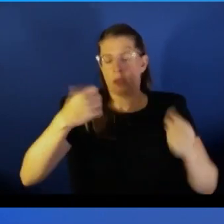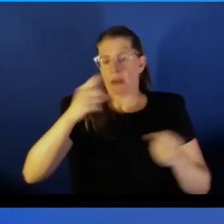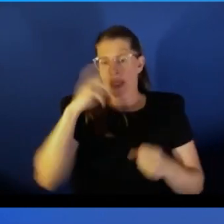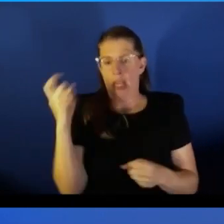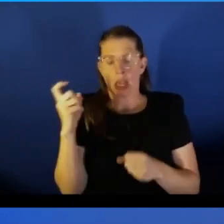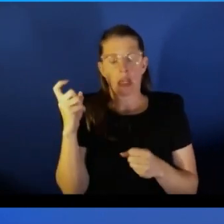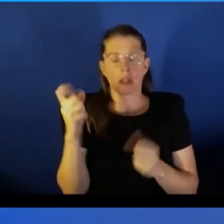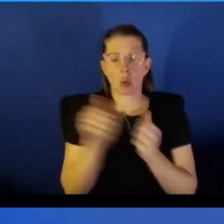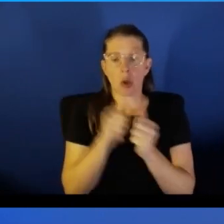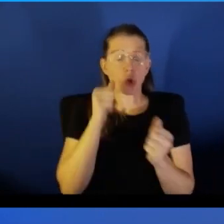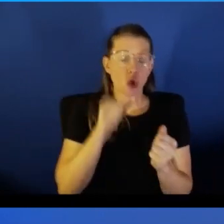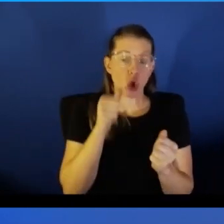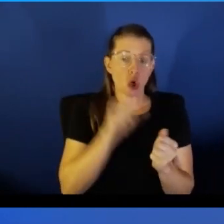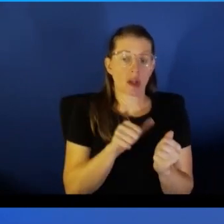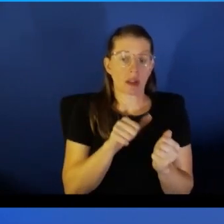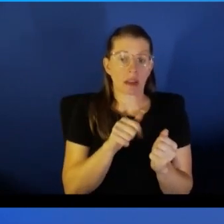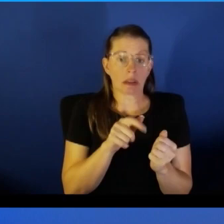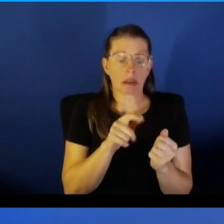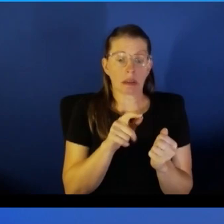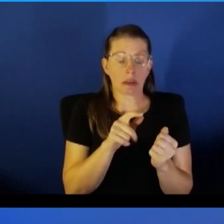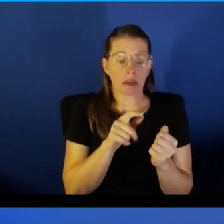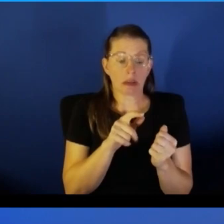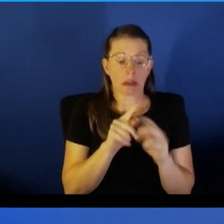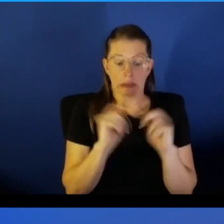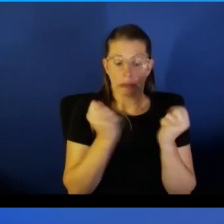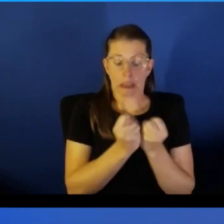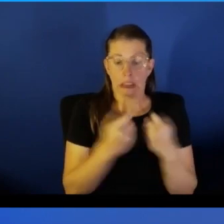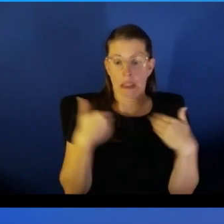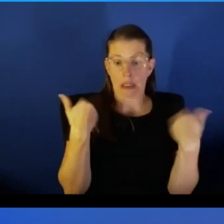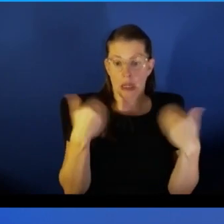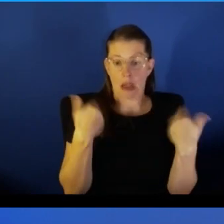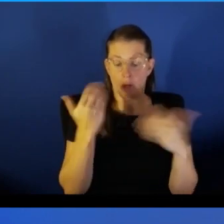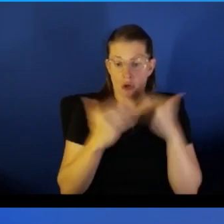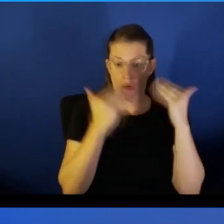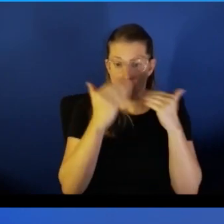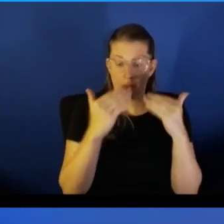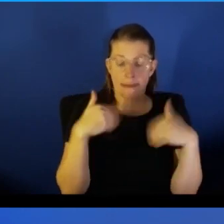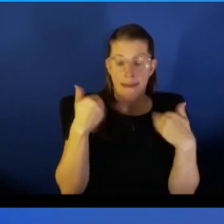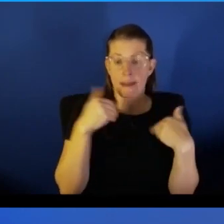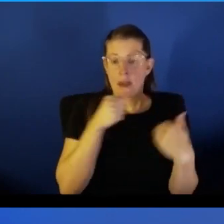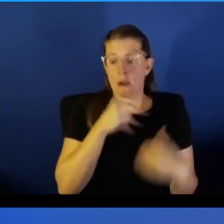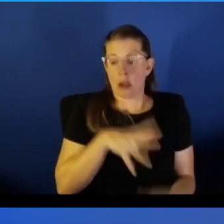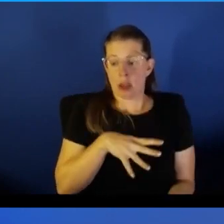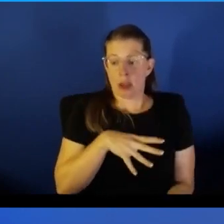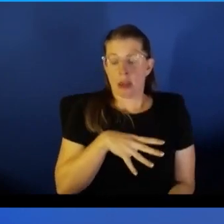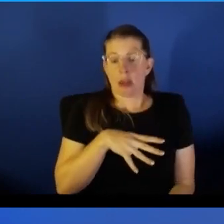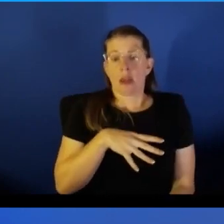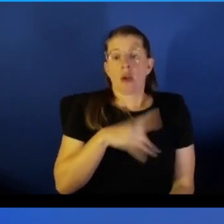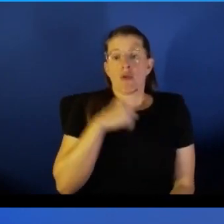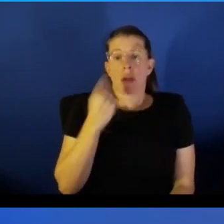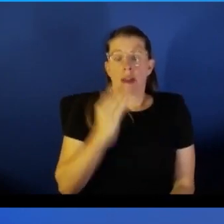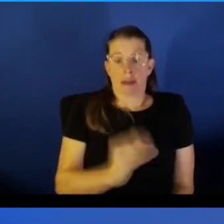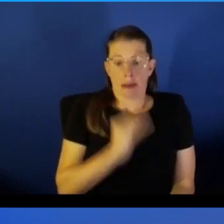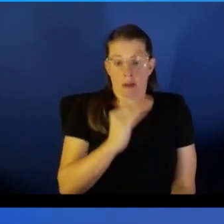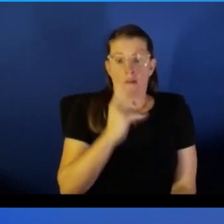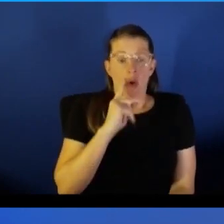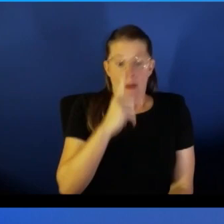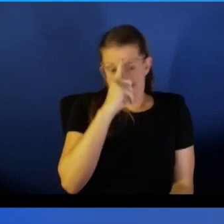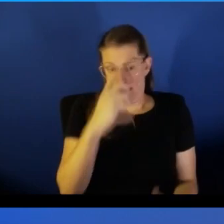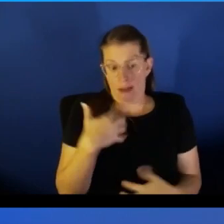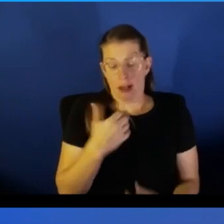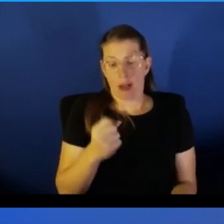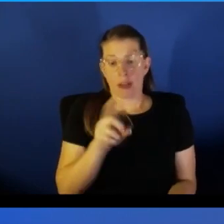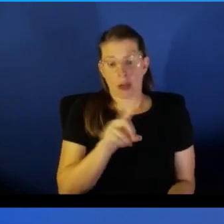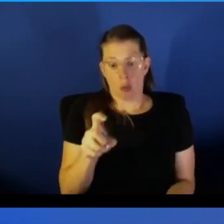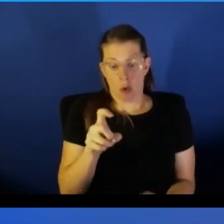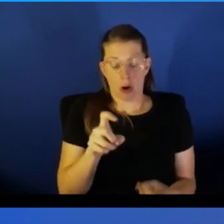with girls, teens and young adult girls and young women are at the highest risk for mental health disorders such as anxiety